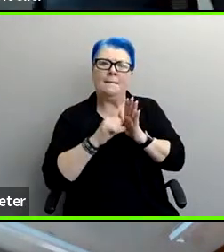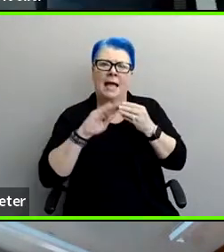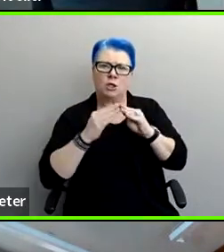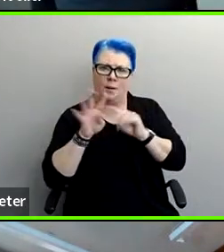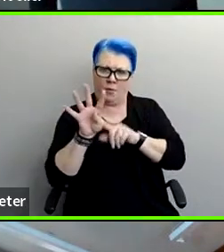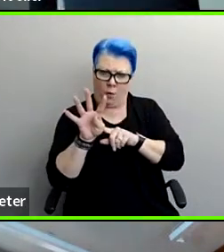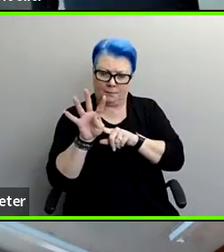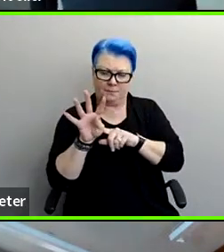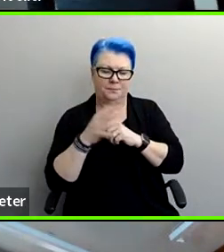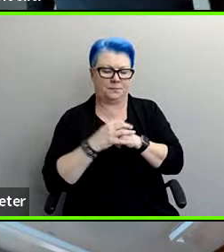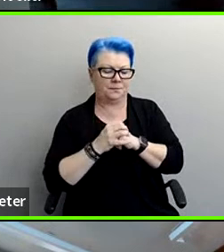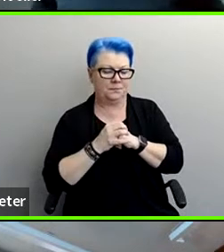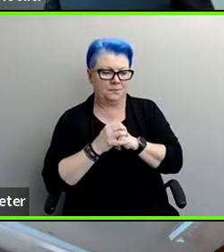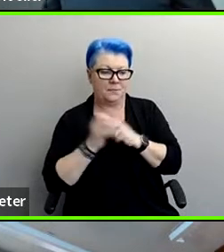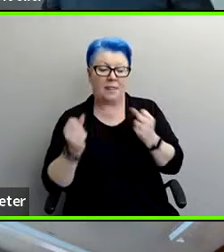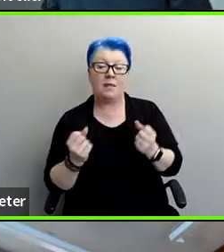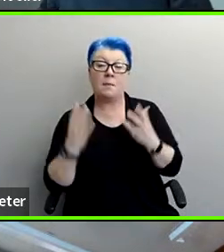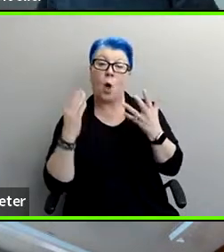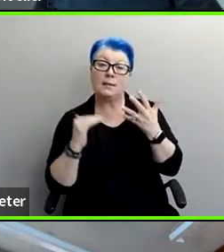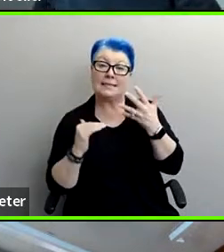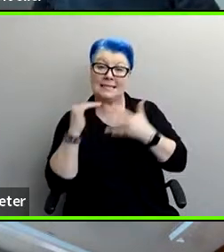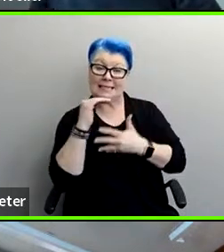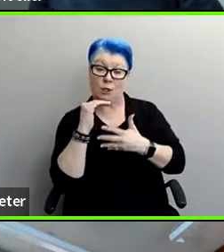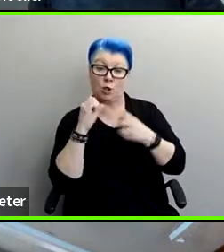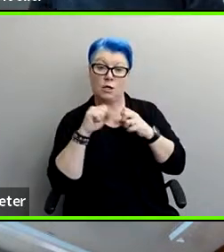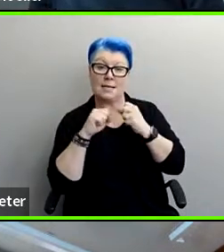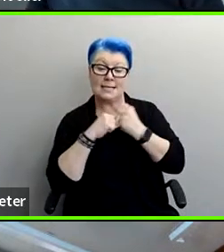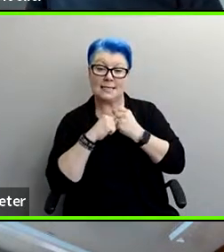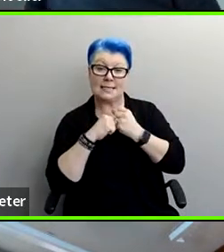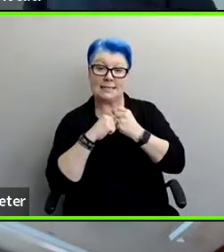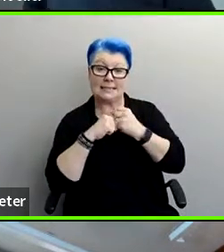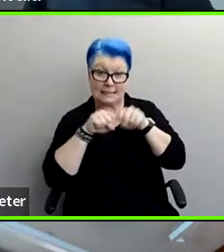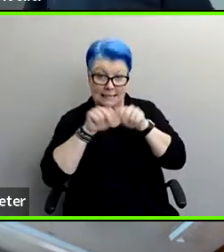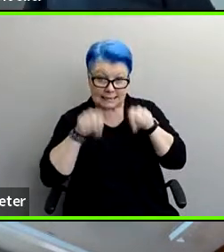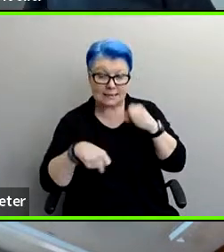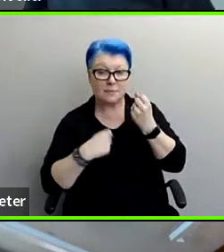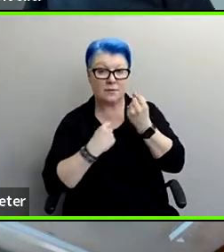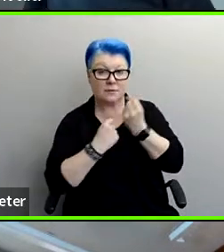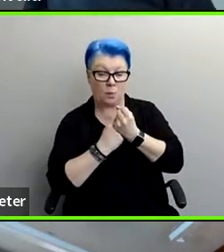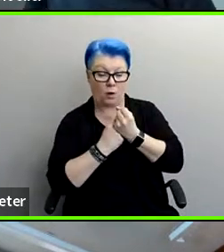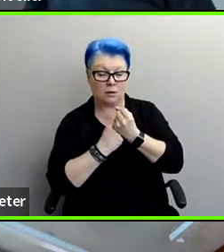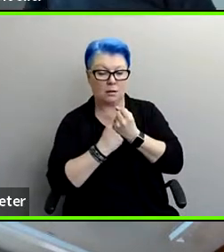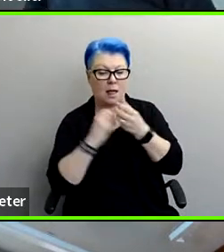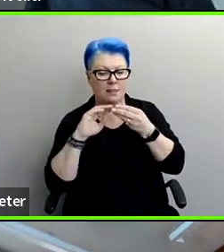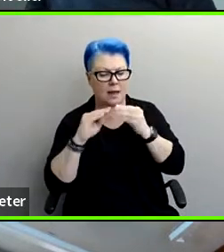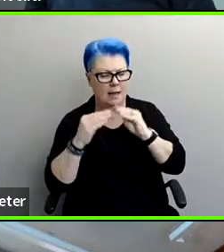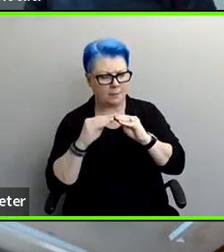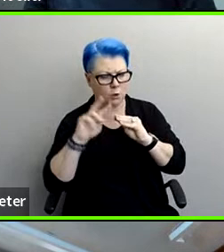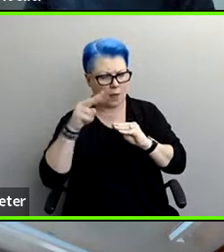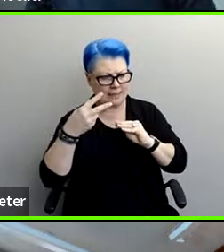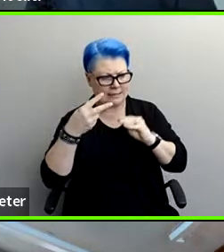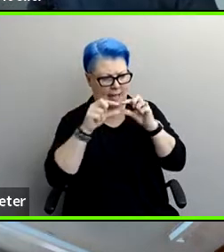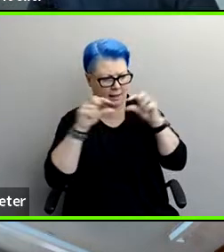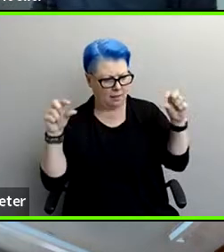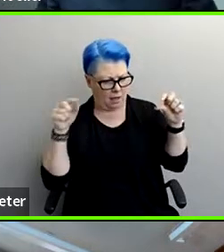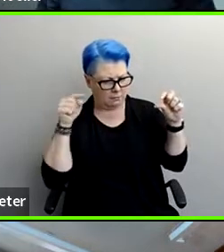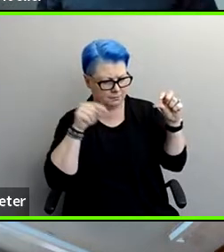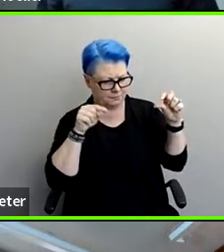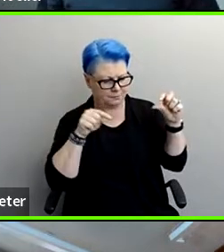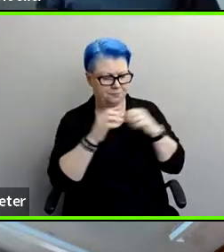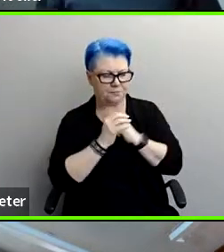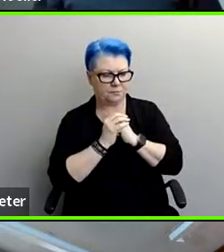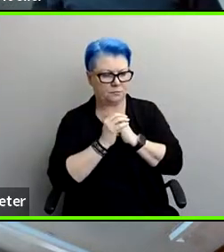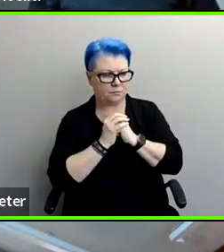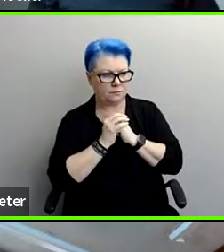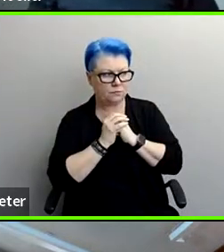Page 4, rather, multi-tiered systems of support. The numbers on that second line there are